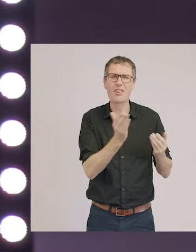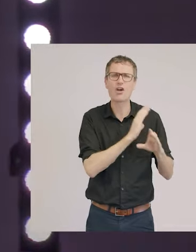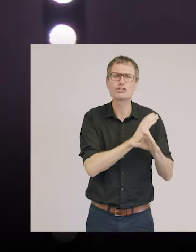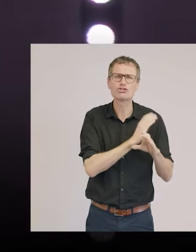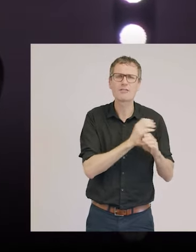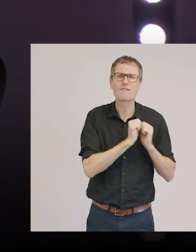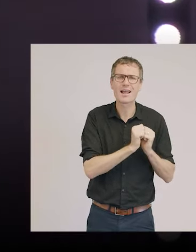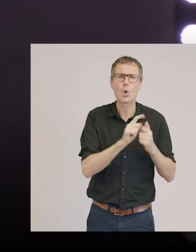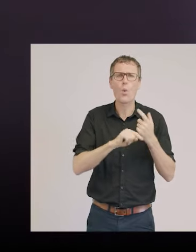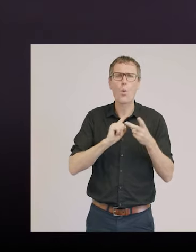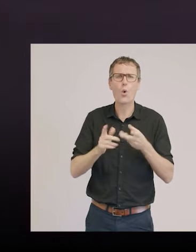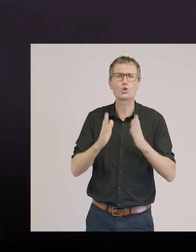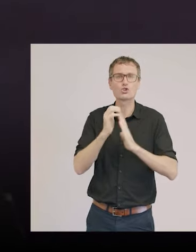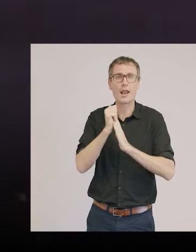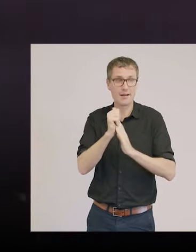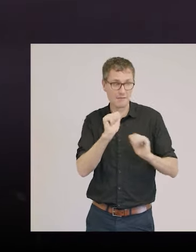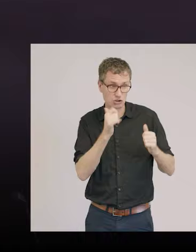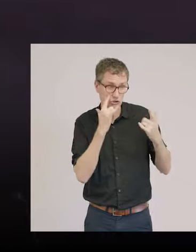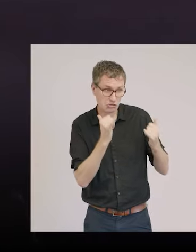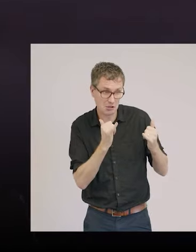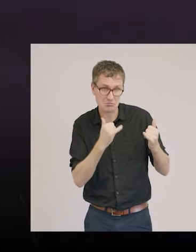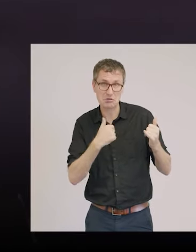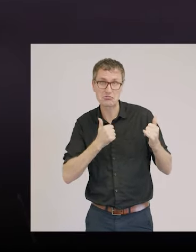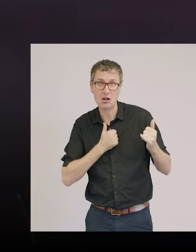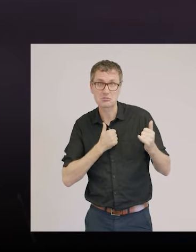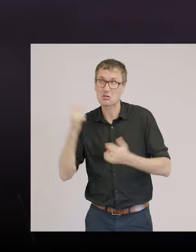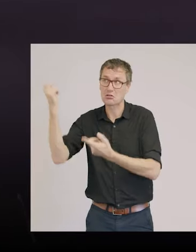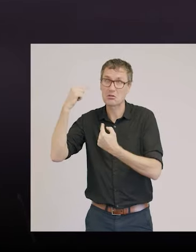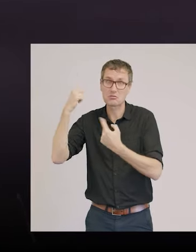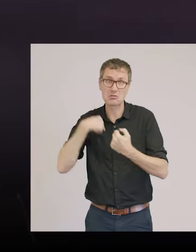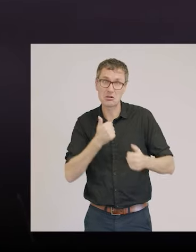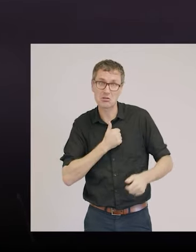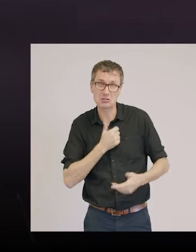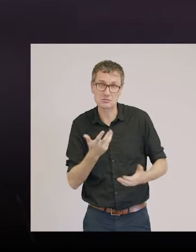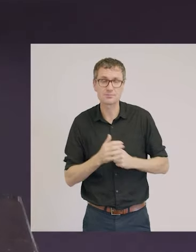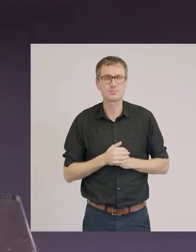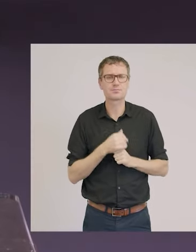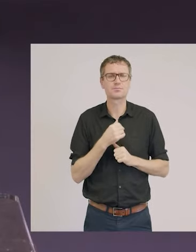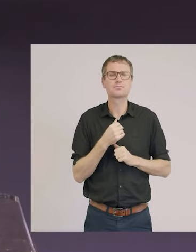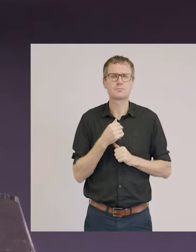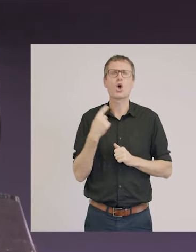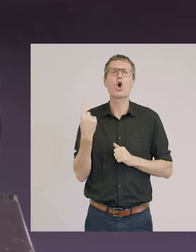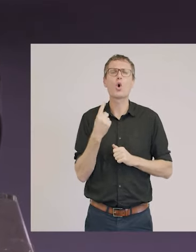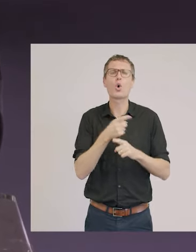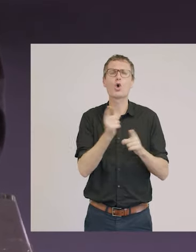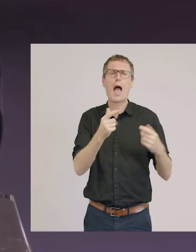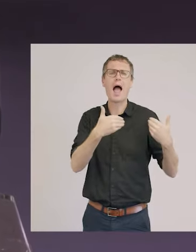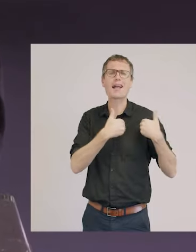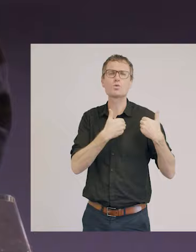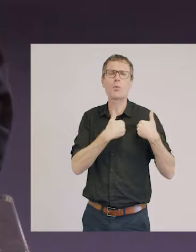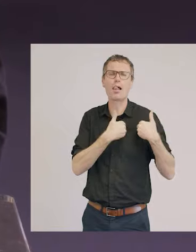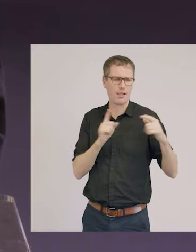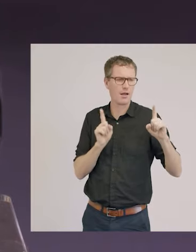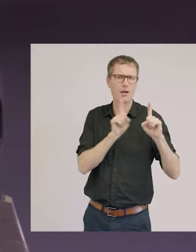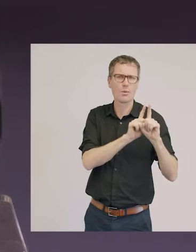things. But number five, have you checked it out with godly friends or church leaders? Get some accountability around you. Who are